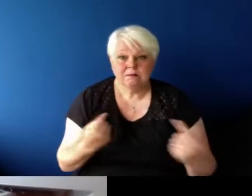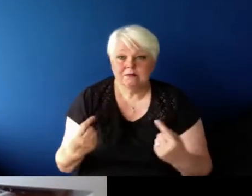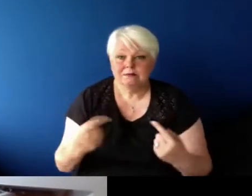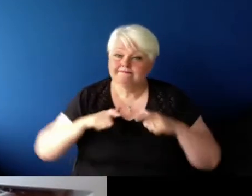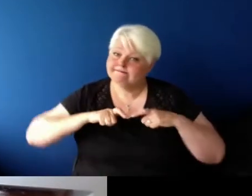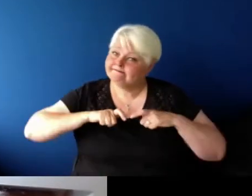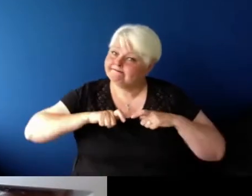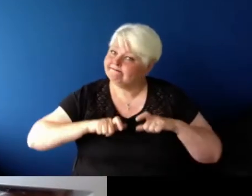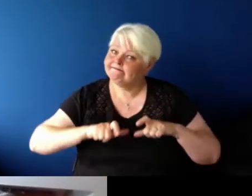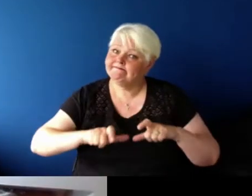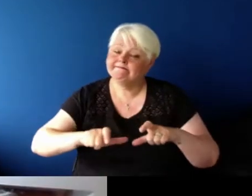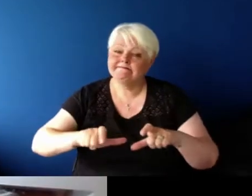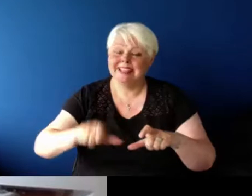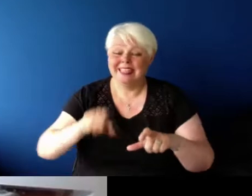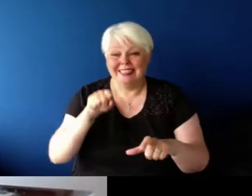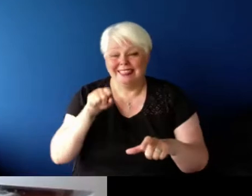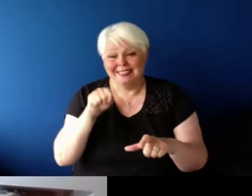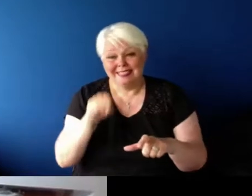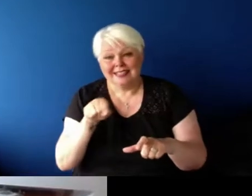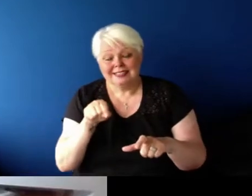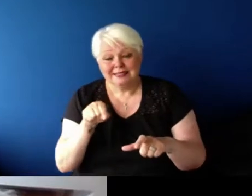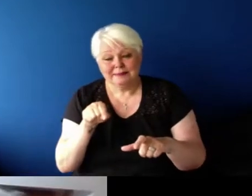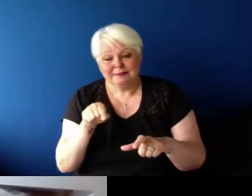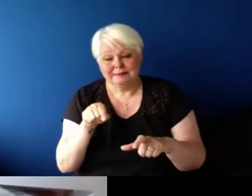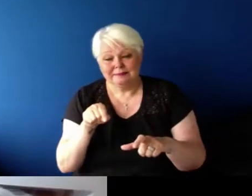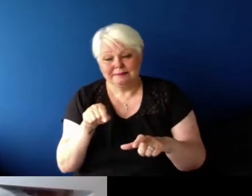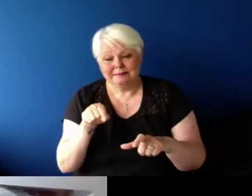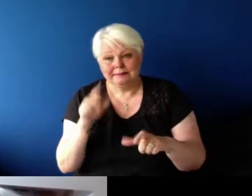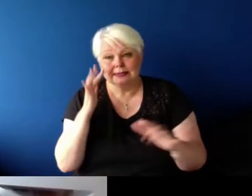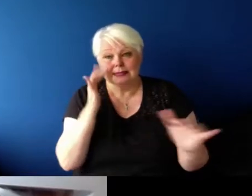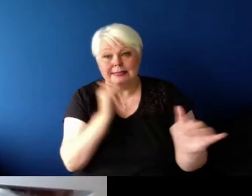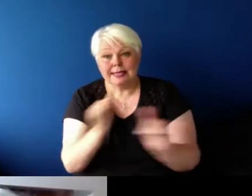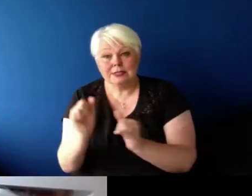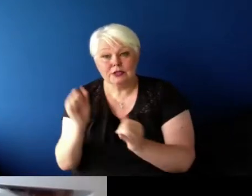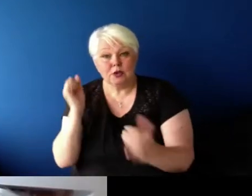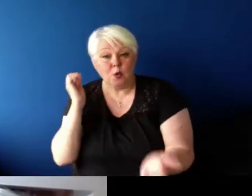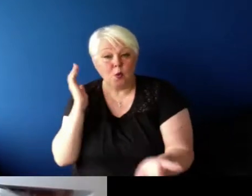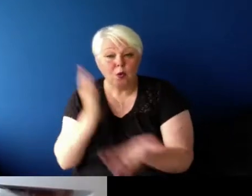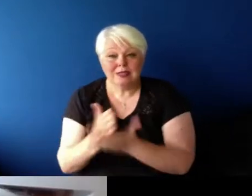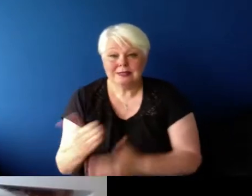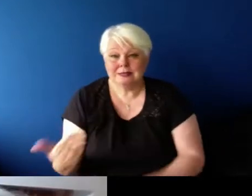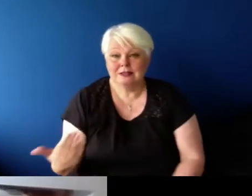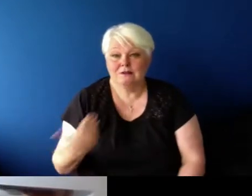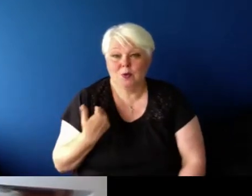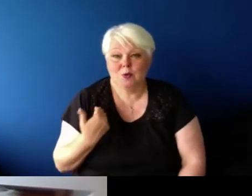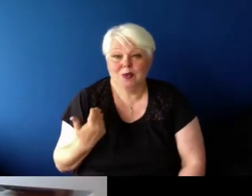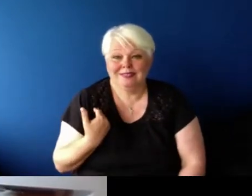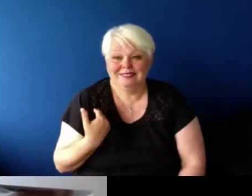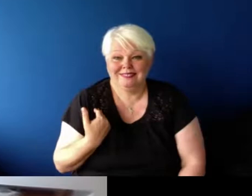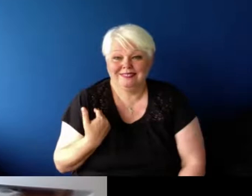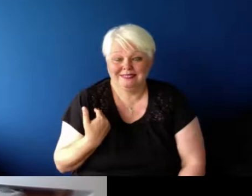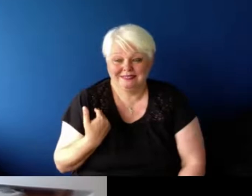know, that's in some ways tests the authenticity of a calling, doesn't it? I mean,